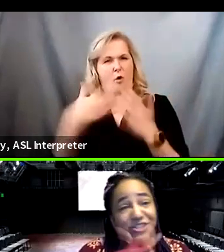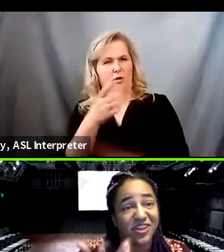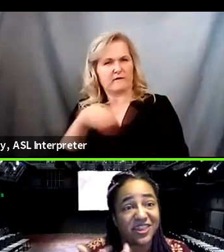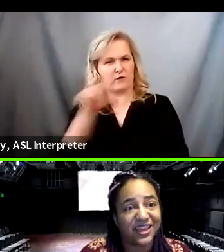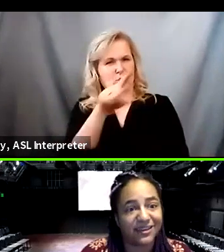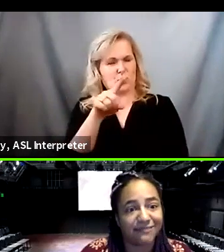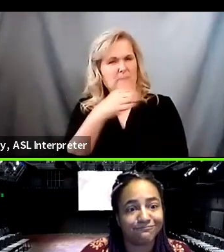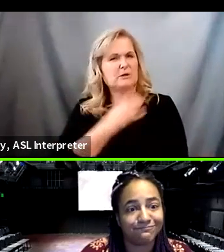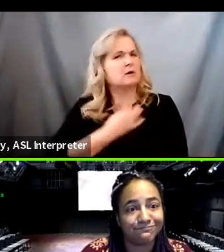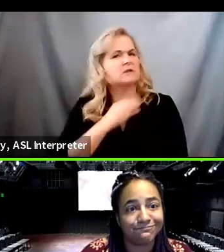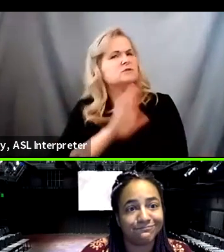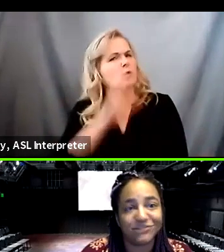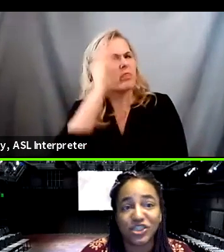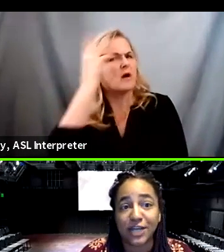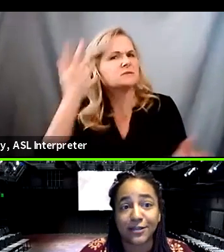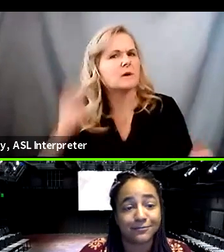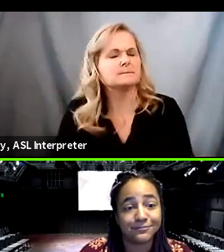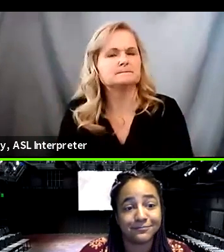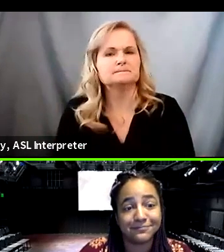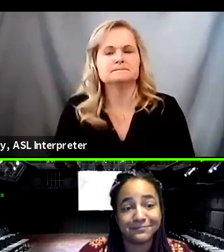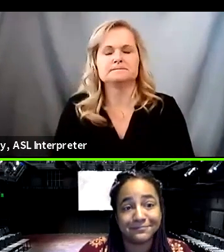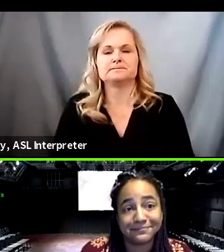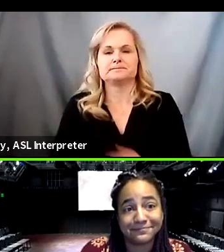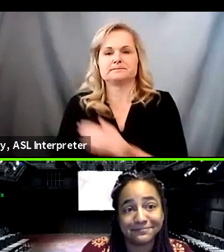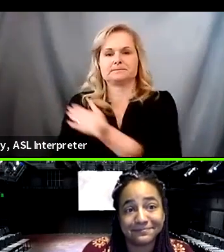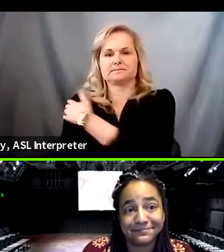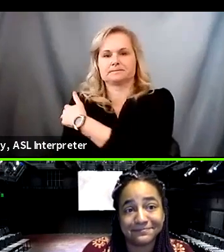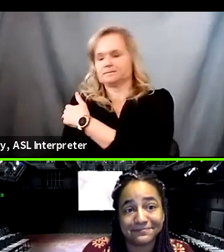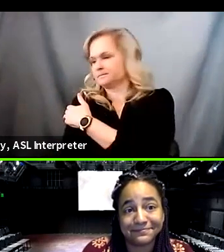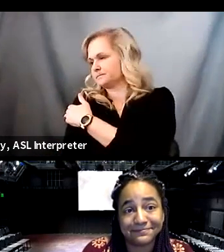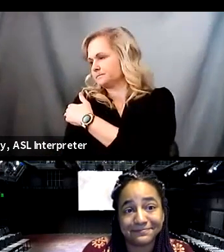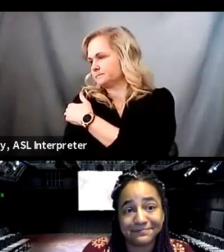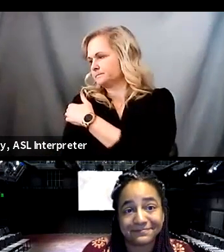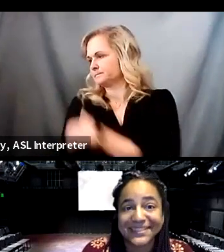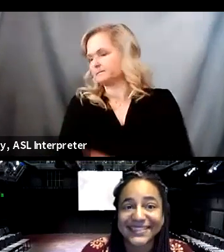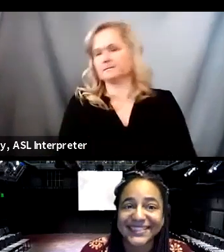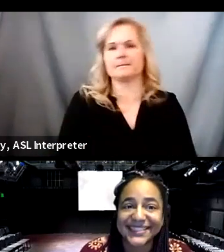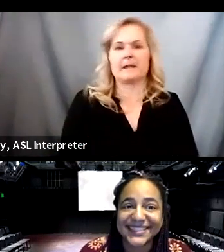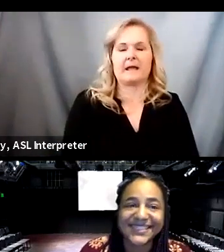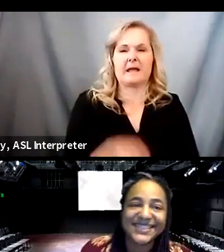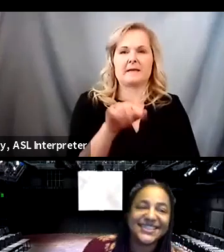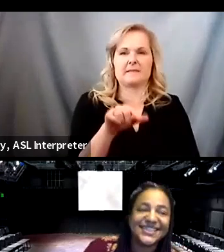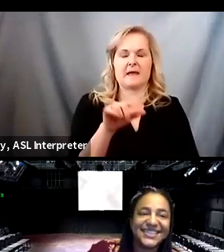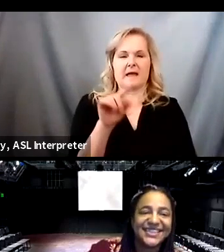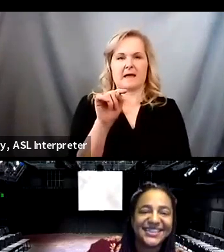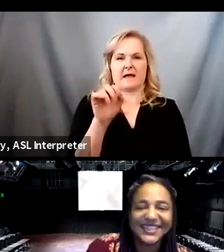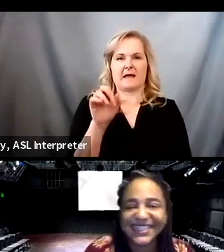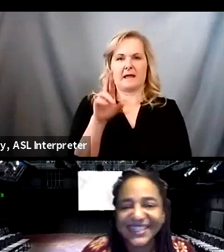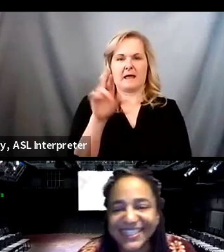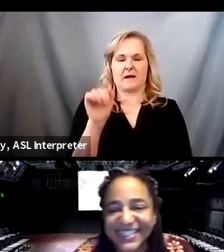curious, what y'all think? Check. This is Tara, if I may pop on in.